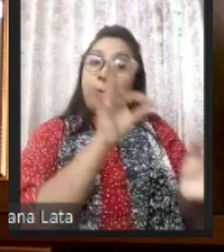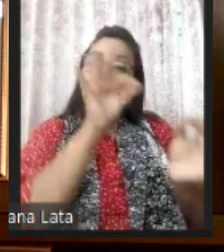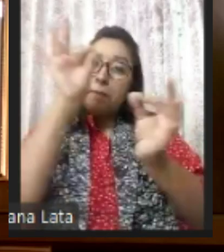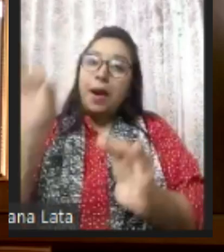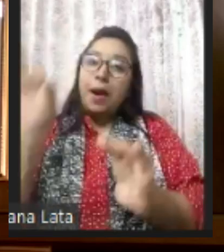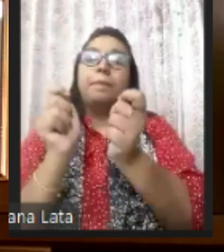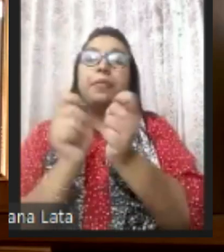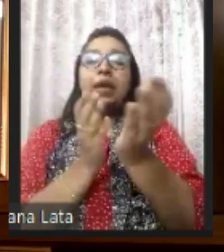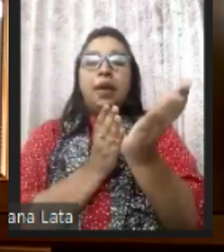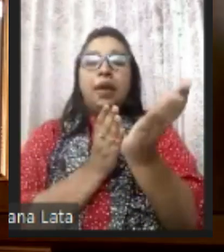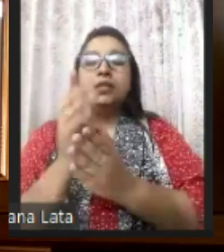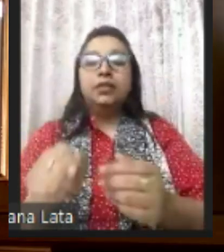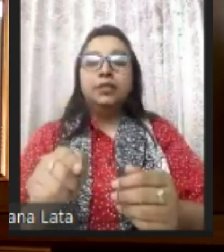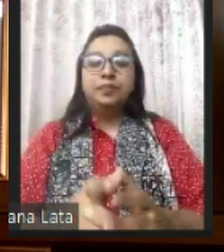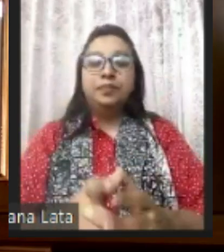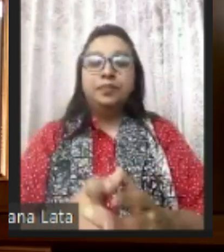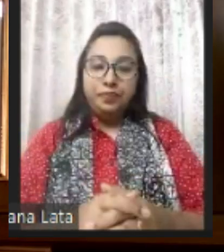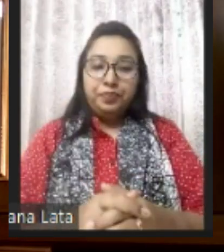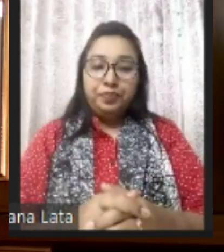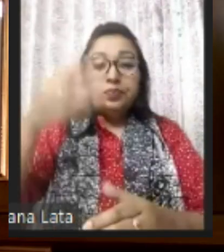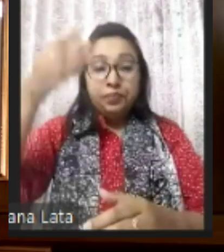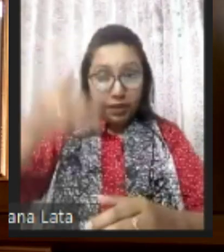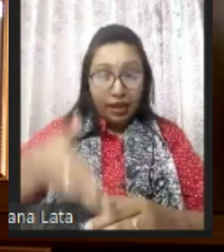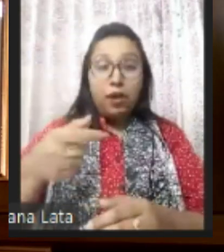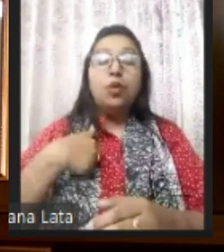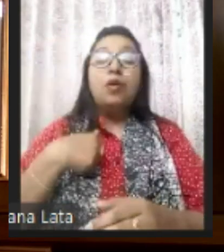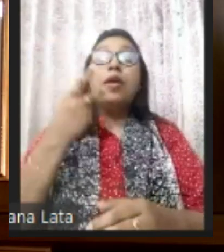drafted one guideline for designing and